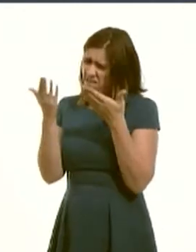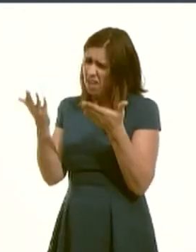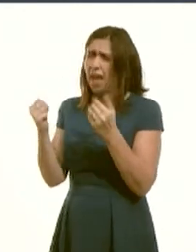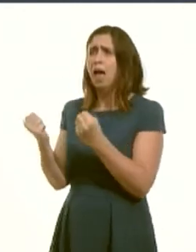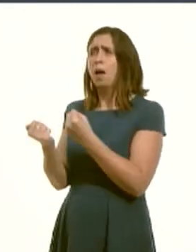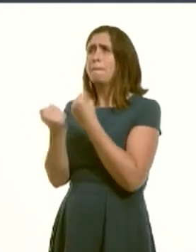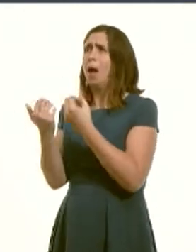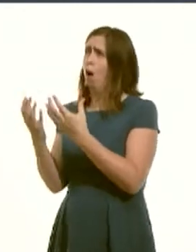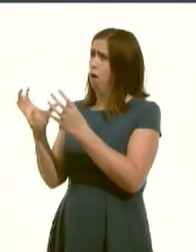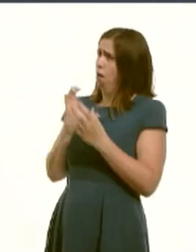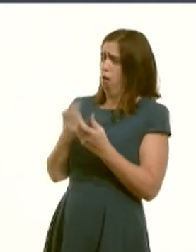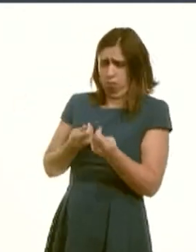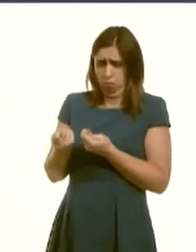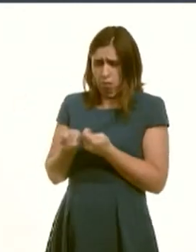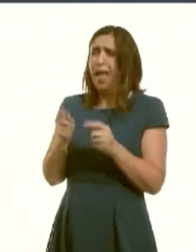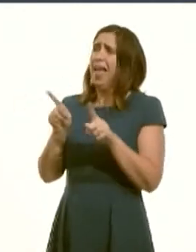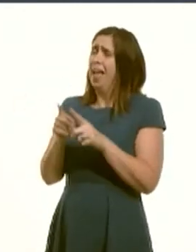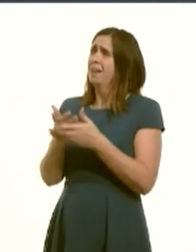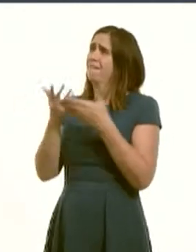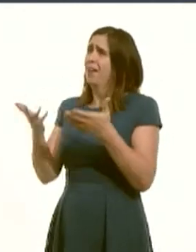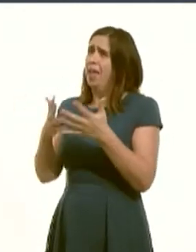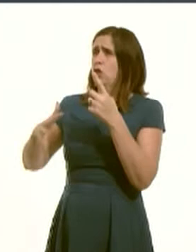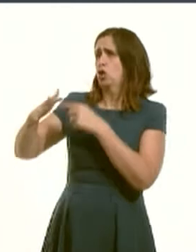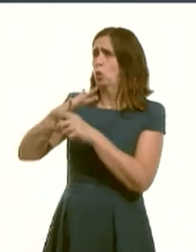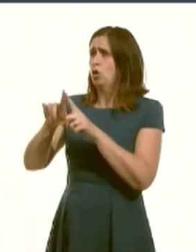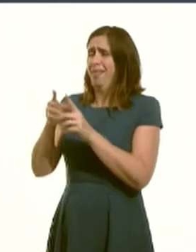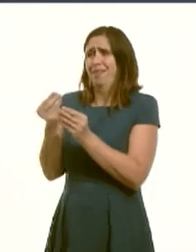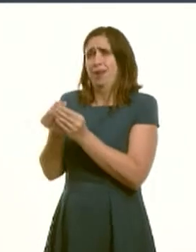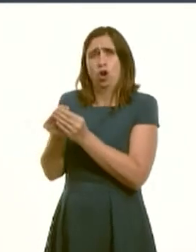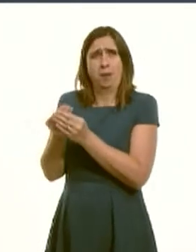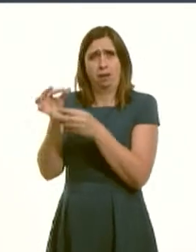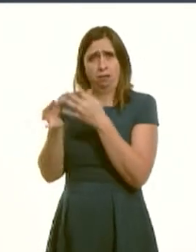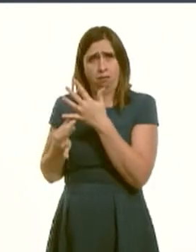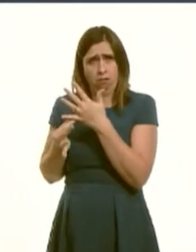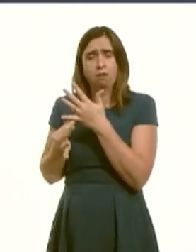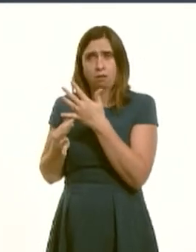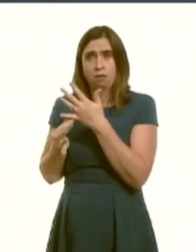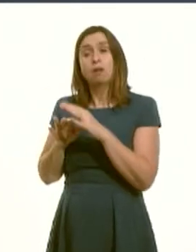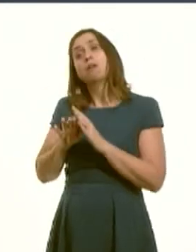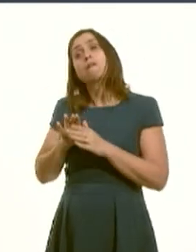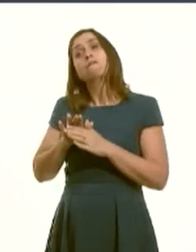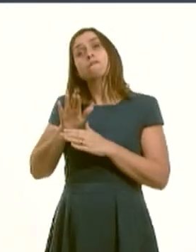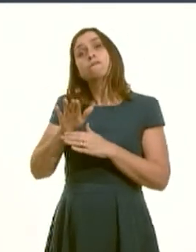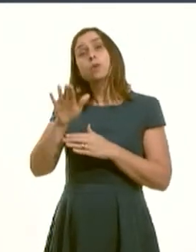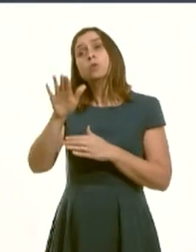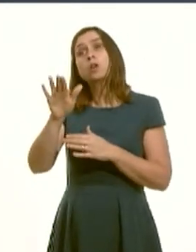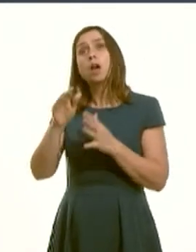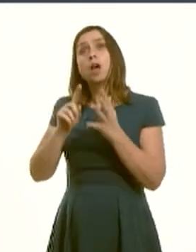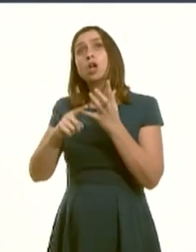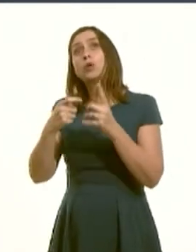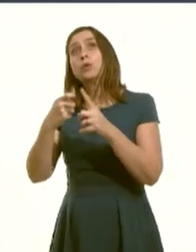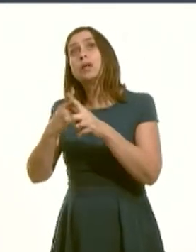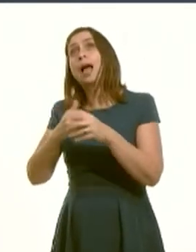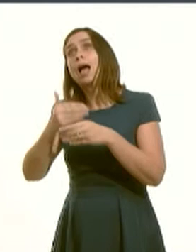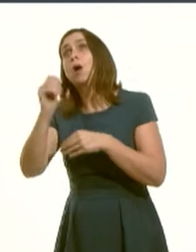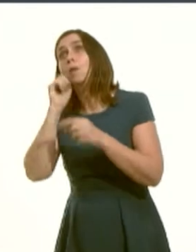power, but also in terms of socio-economic factors, and that as the future of the UK is now to be determined,